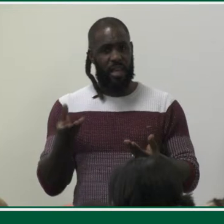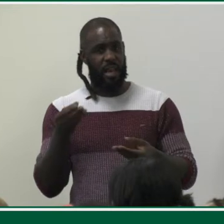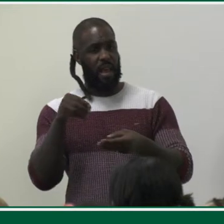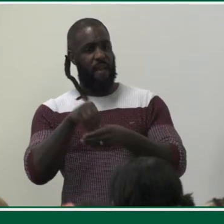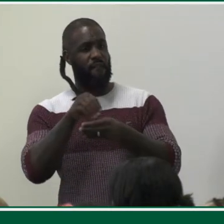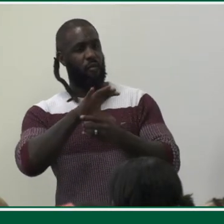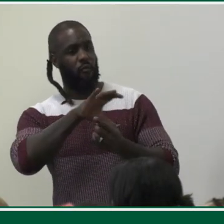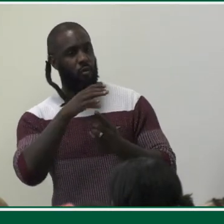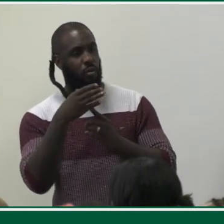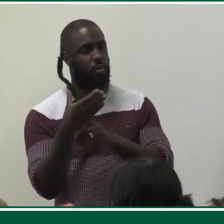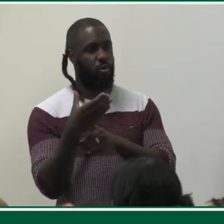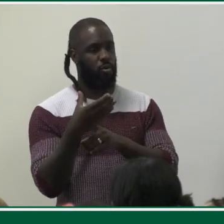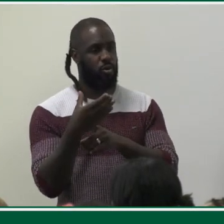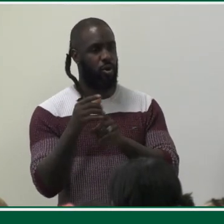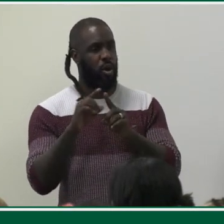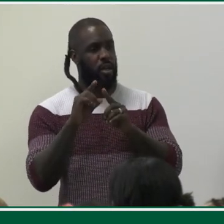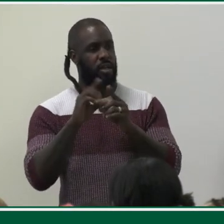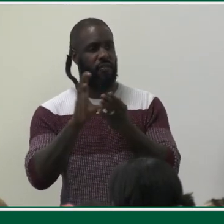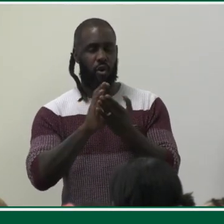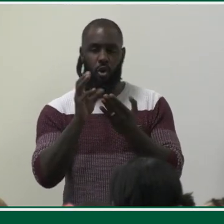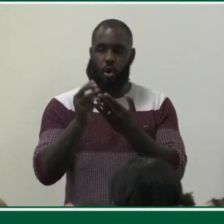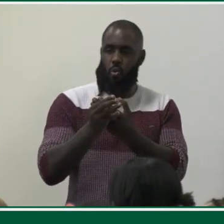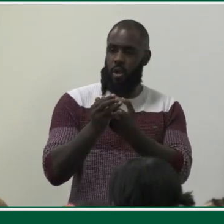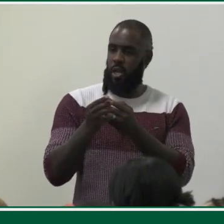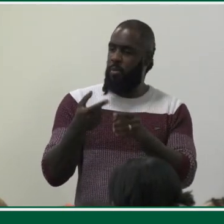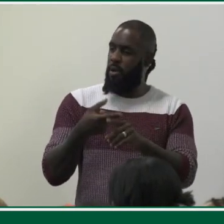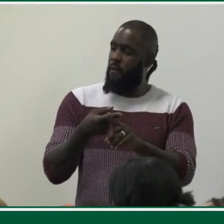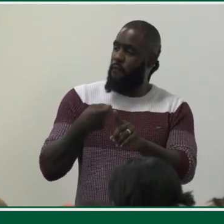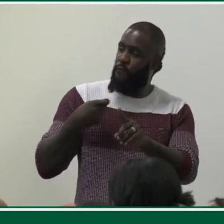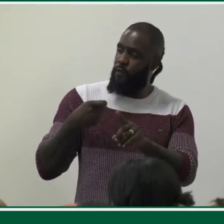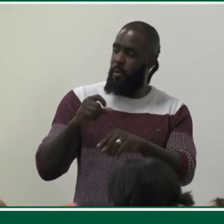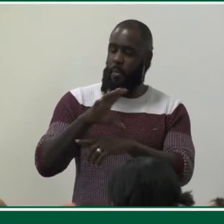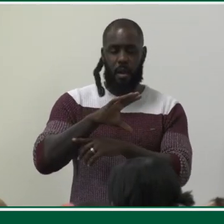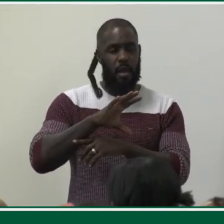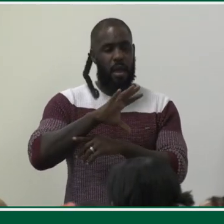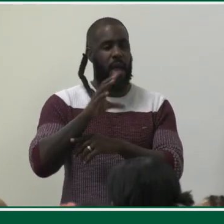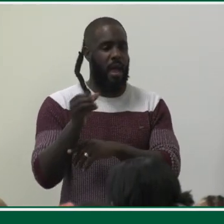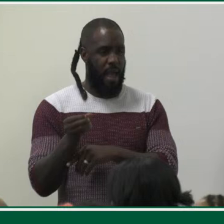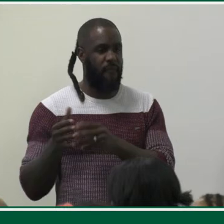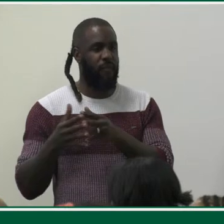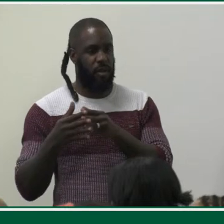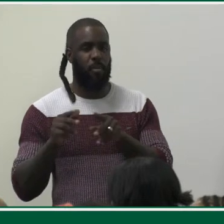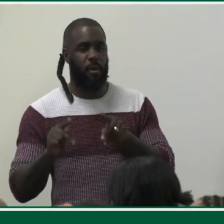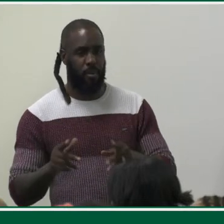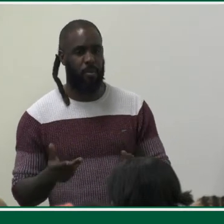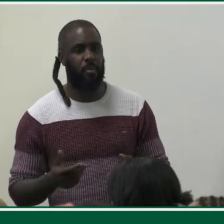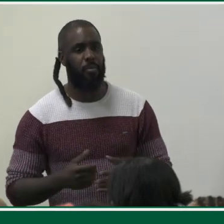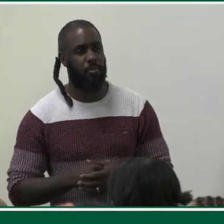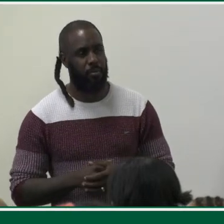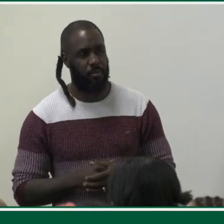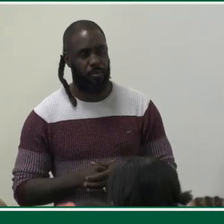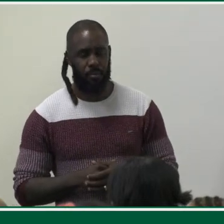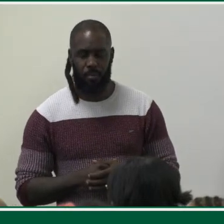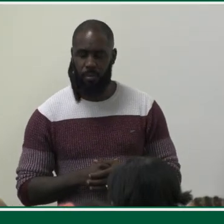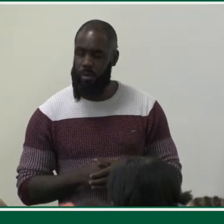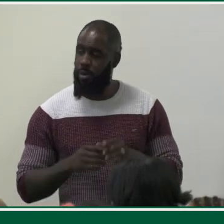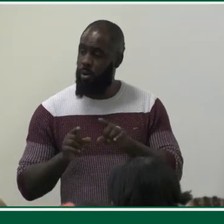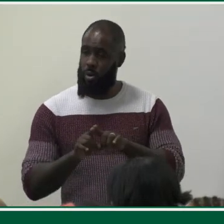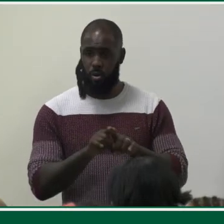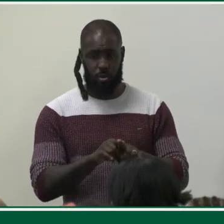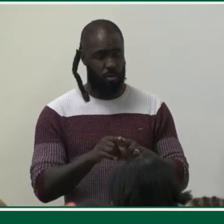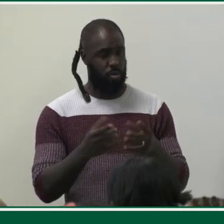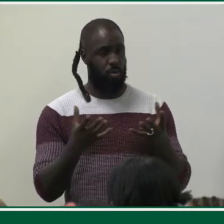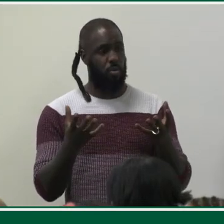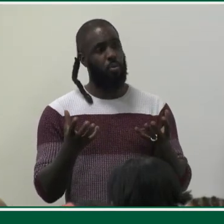incorporate that type of content in their curriculum. And also, we would like